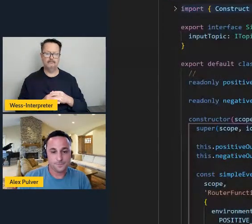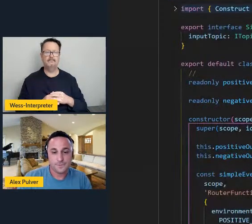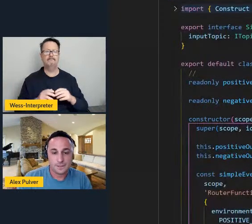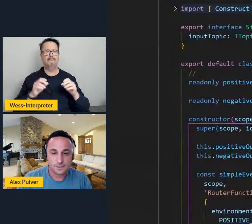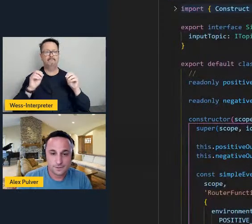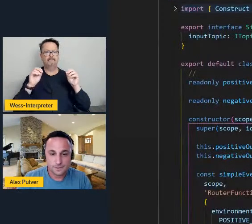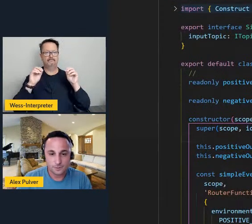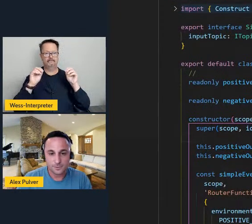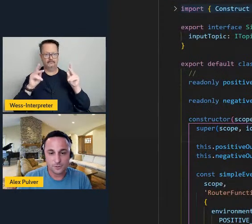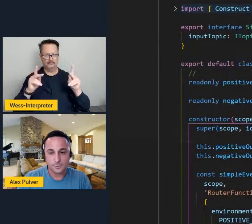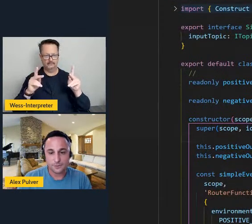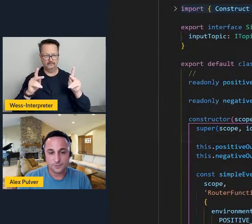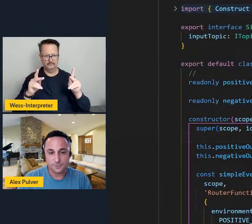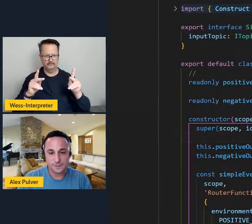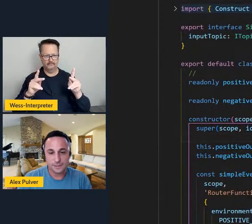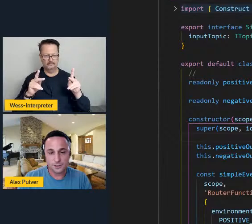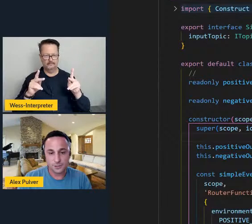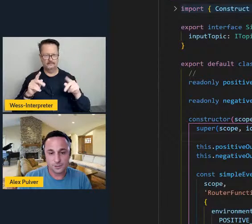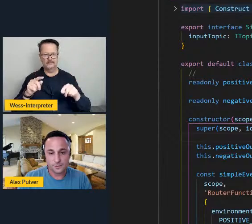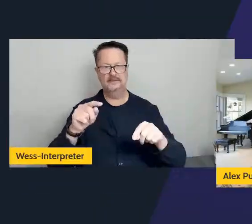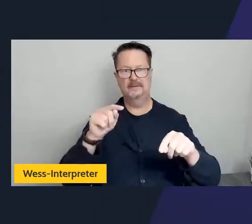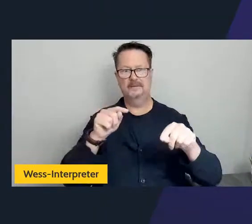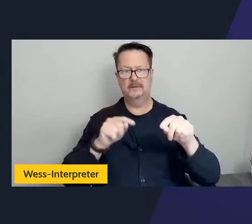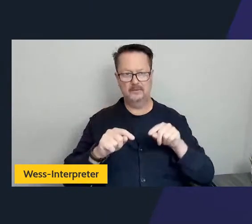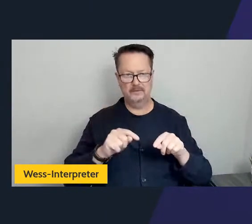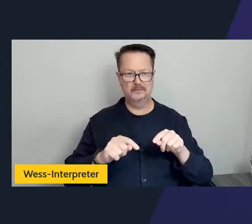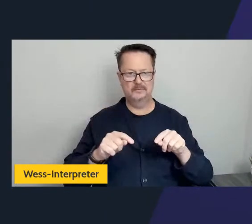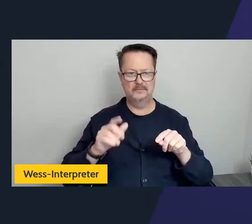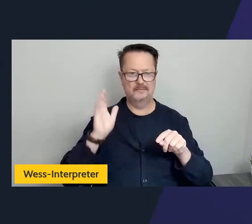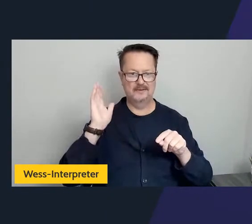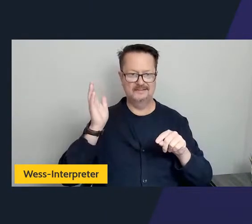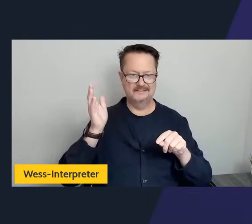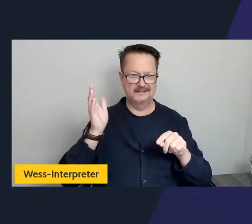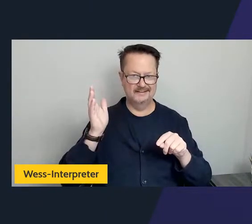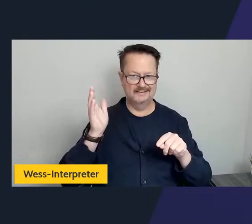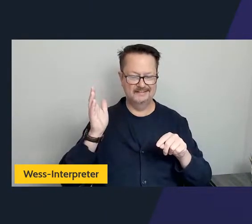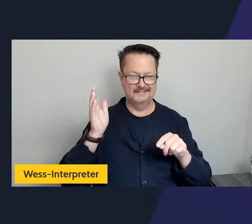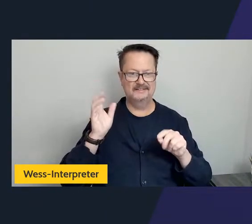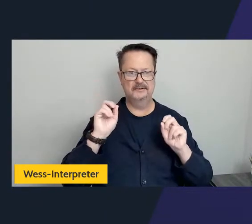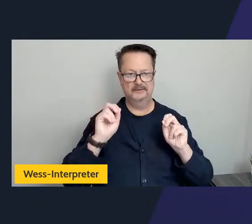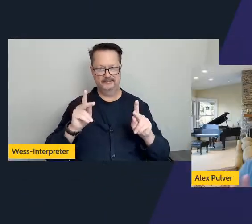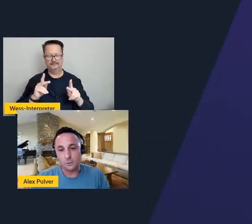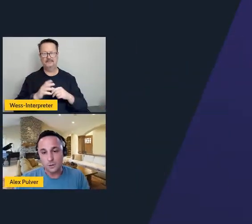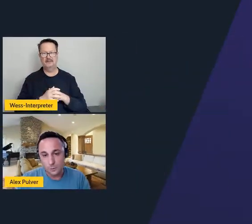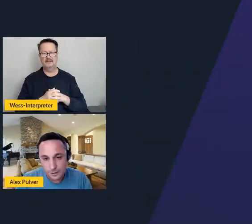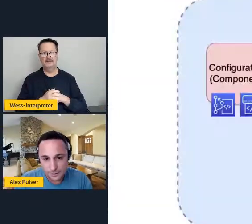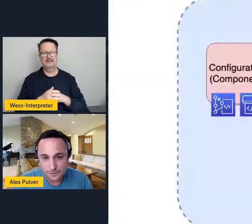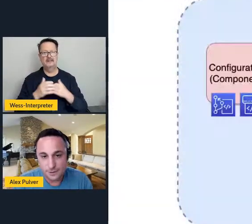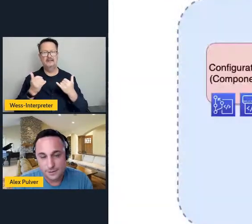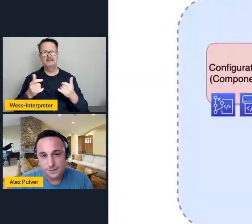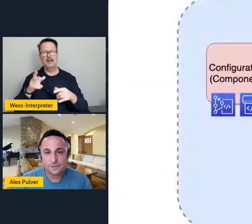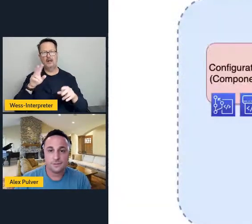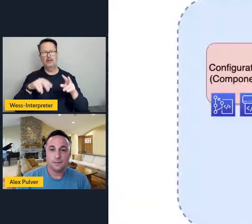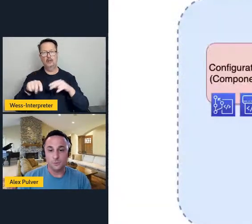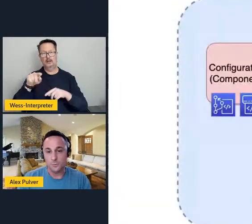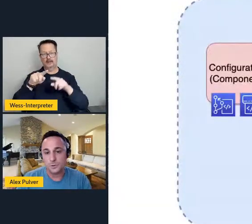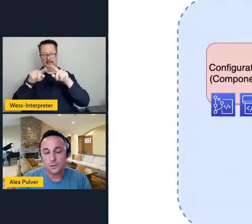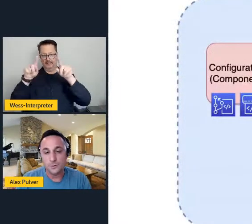Okay, so let me go back to the presentation here. So now looking at